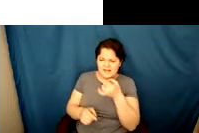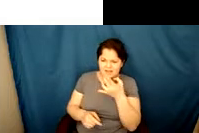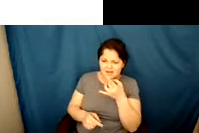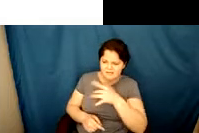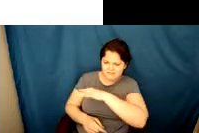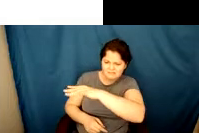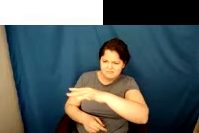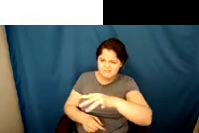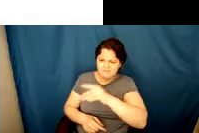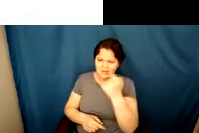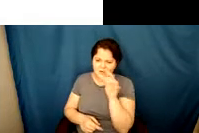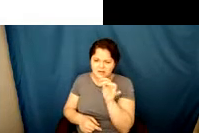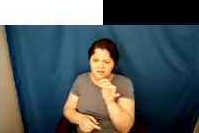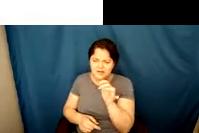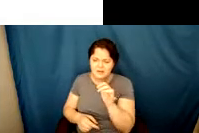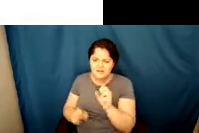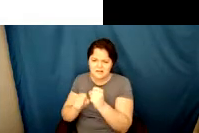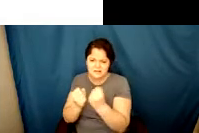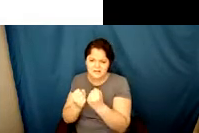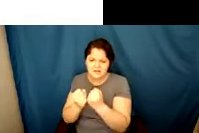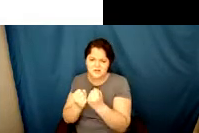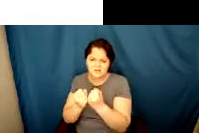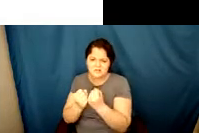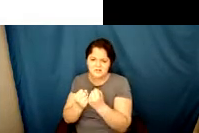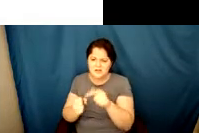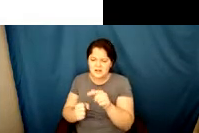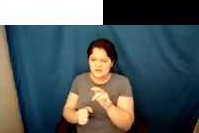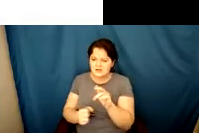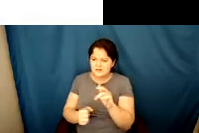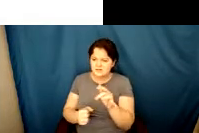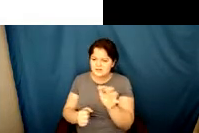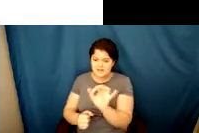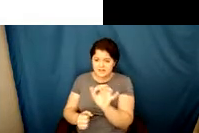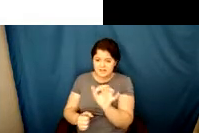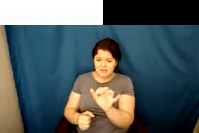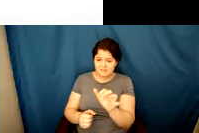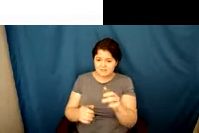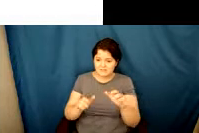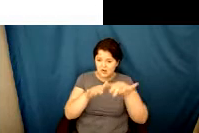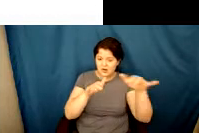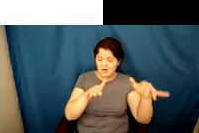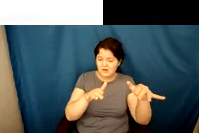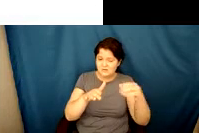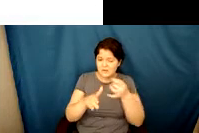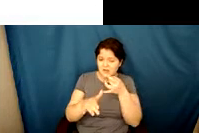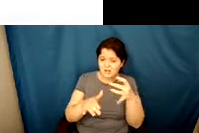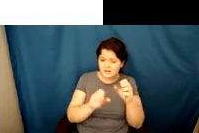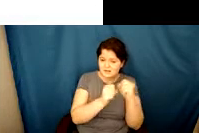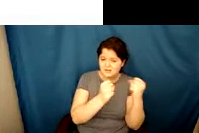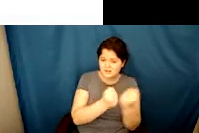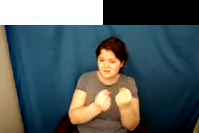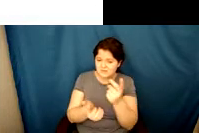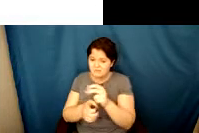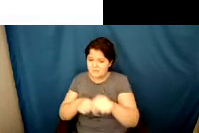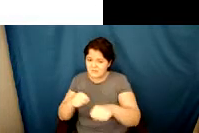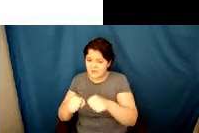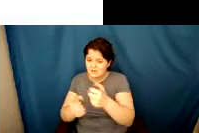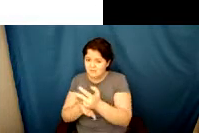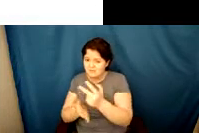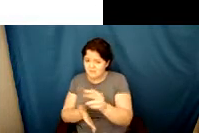station. Is it integral to the station platform, or the covering of the station lighting around the bike parking area and the station